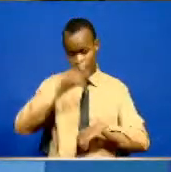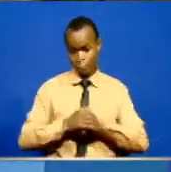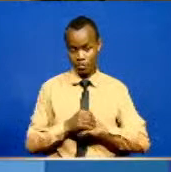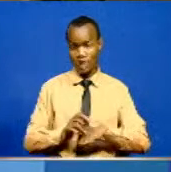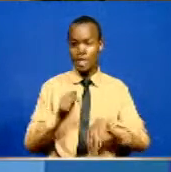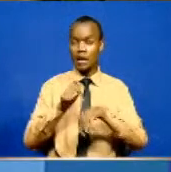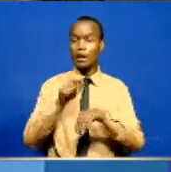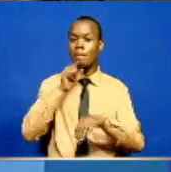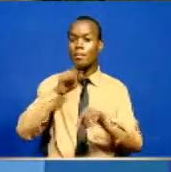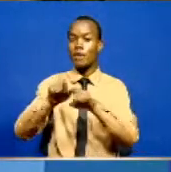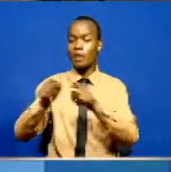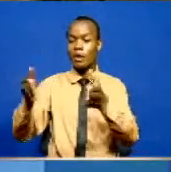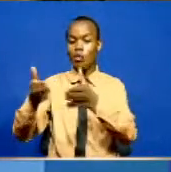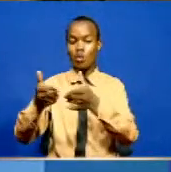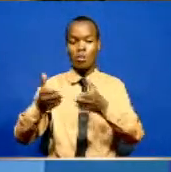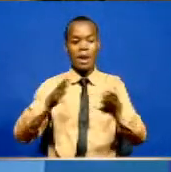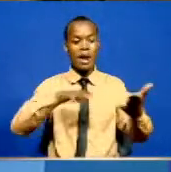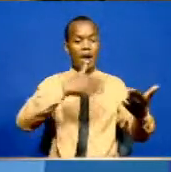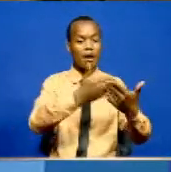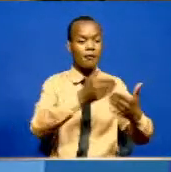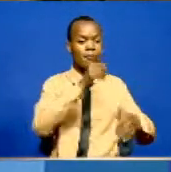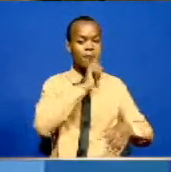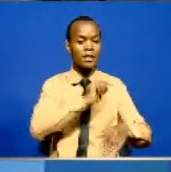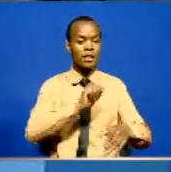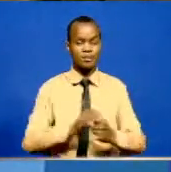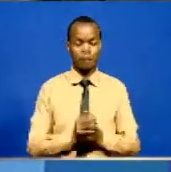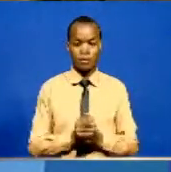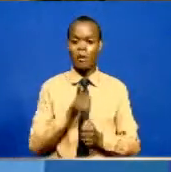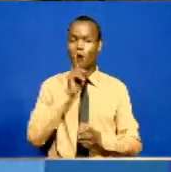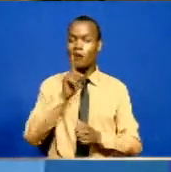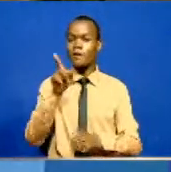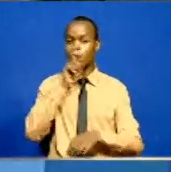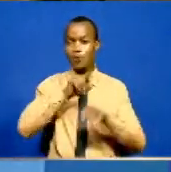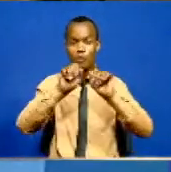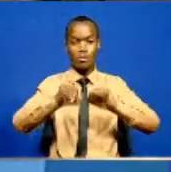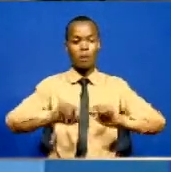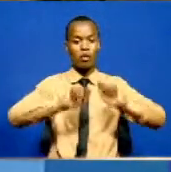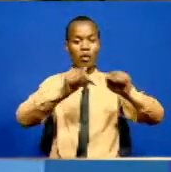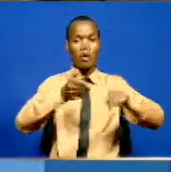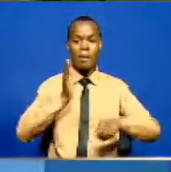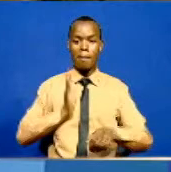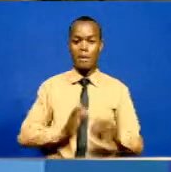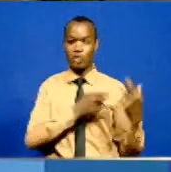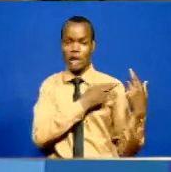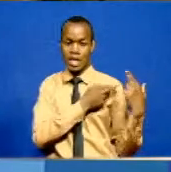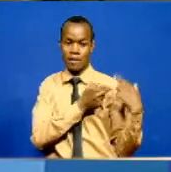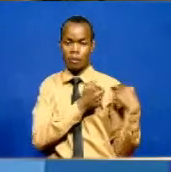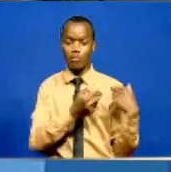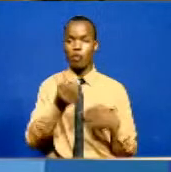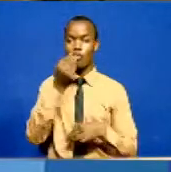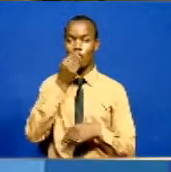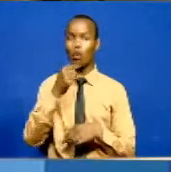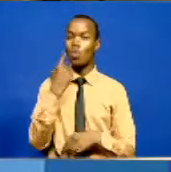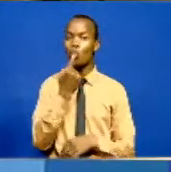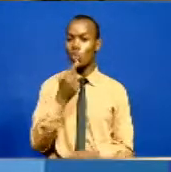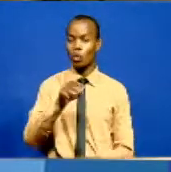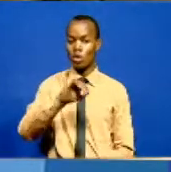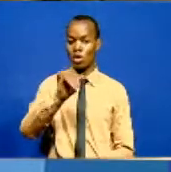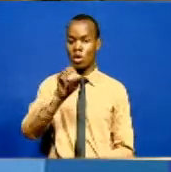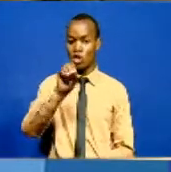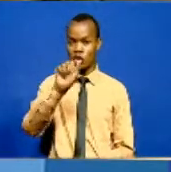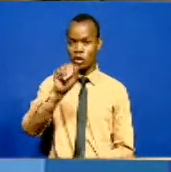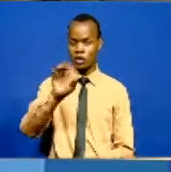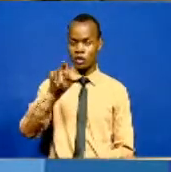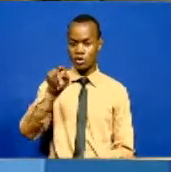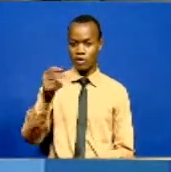were directed to the one who was in charge of the stores of chakula in Egypt, and this was Joseph. And they went